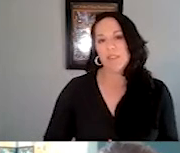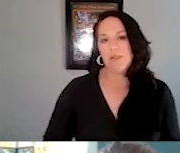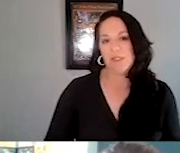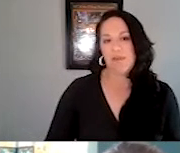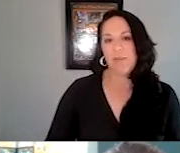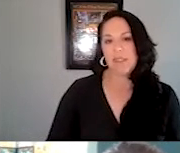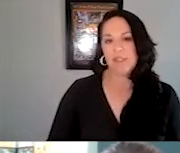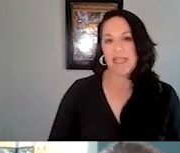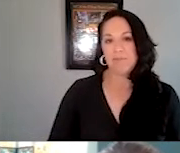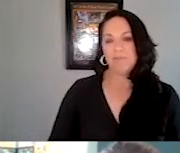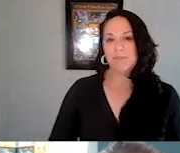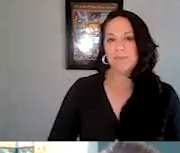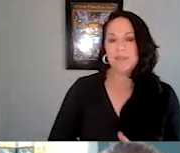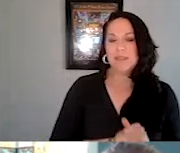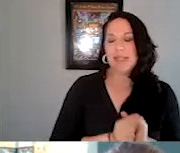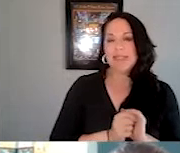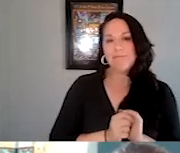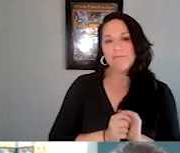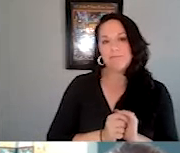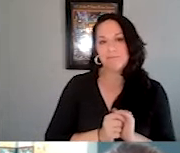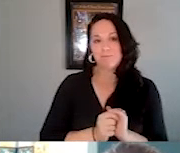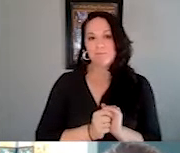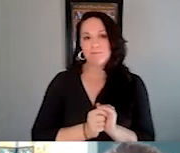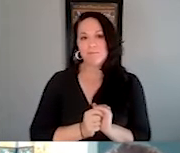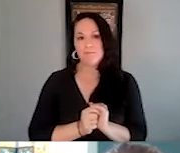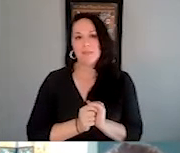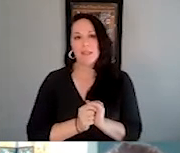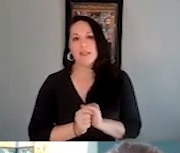many different ways to use an environmental scan. Next slide.